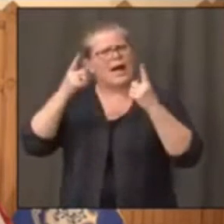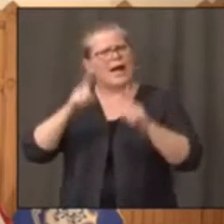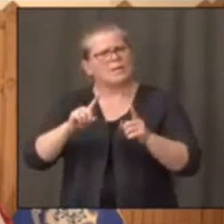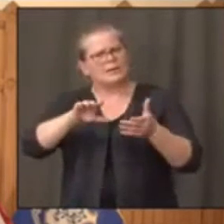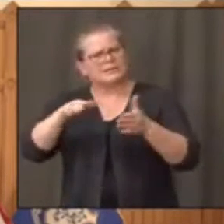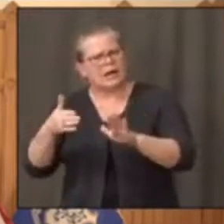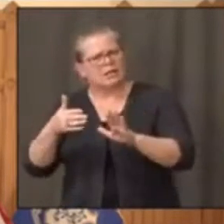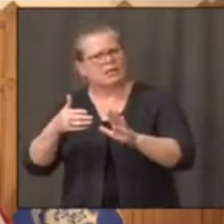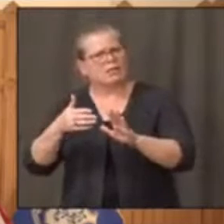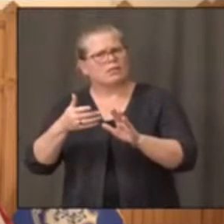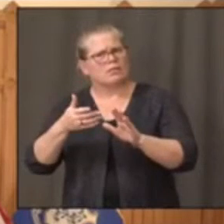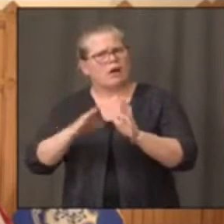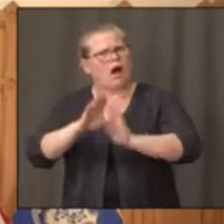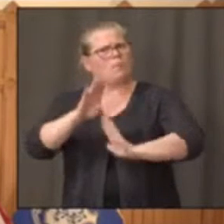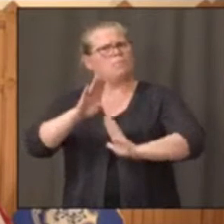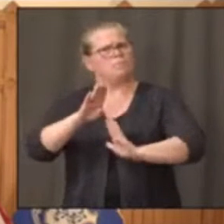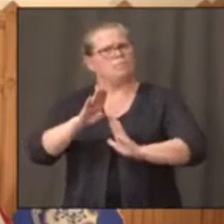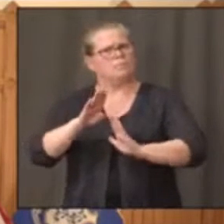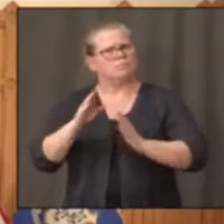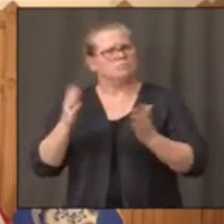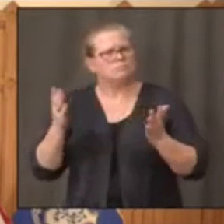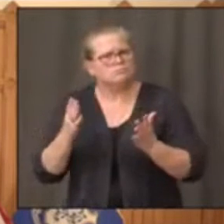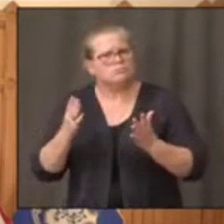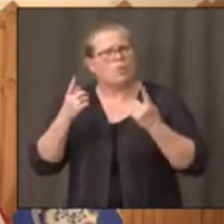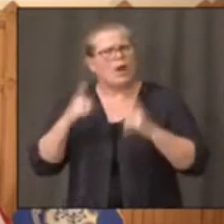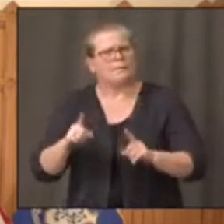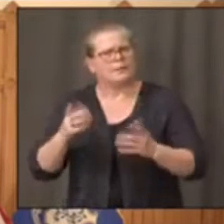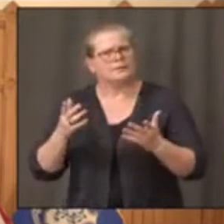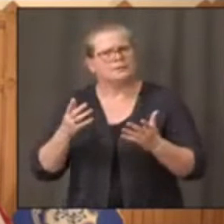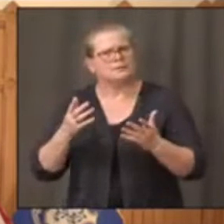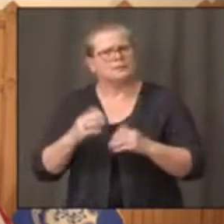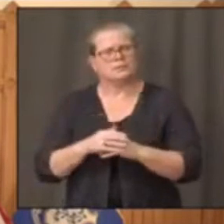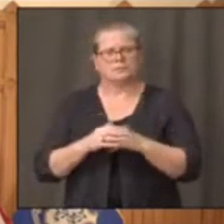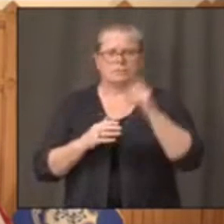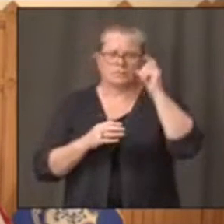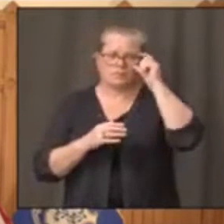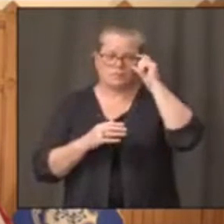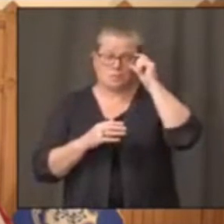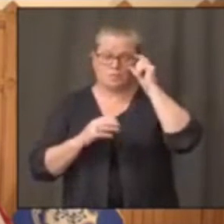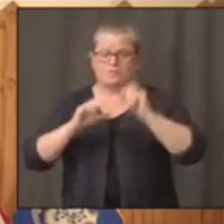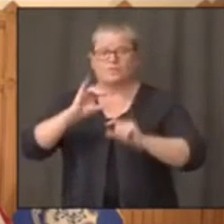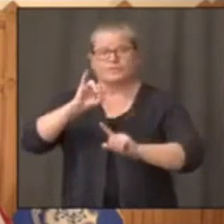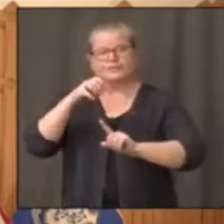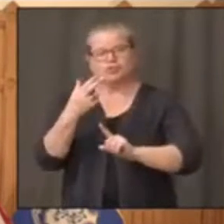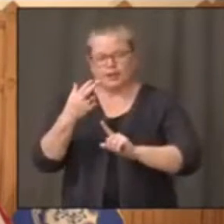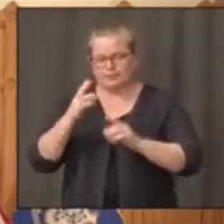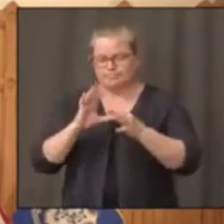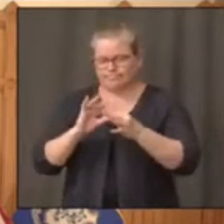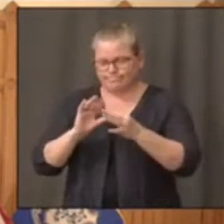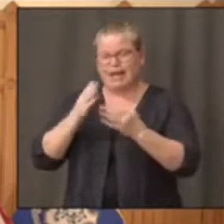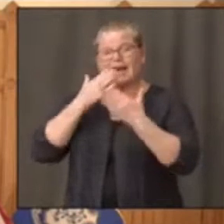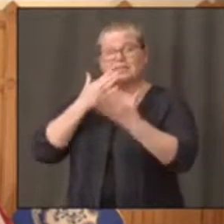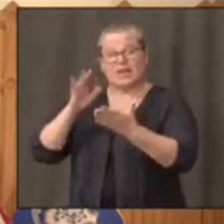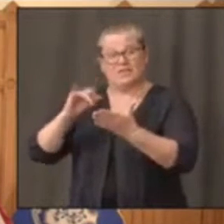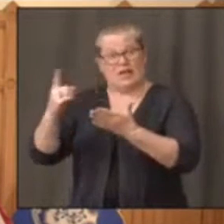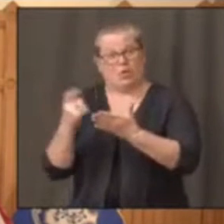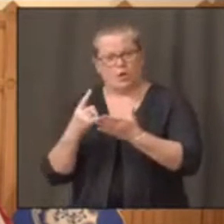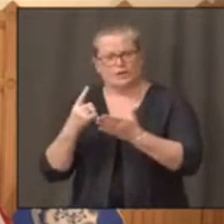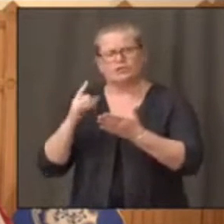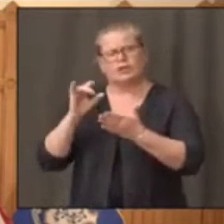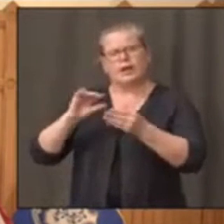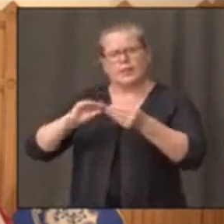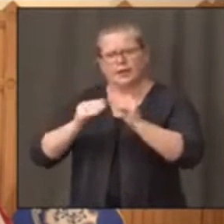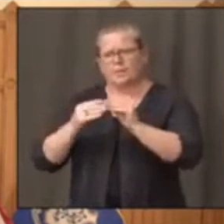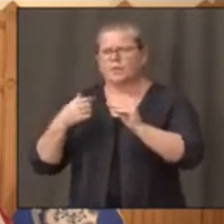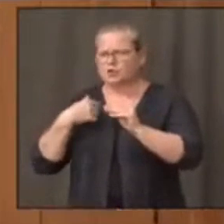Yeah, Alex, thanks for the question. We're trying to pick that apart and dig into that a little bit more. The numbers are